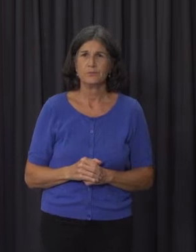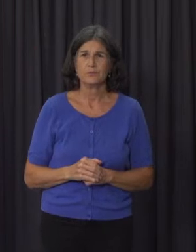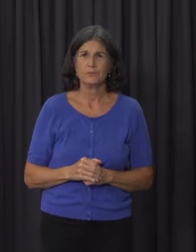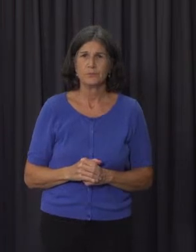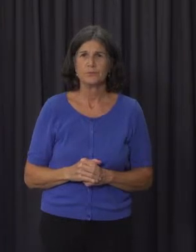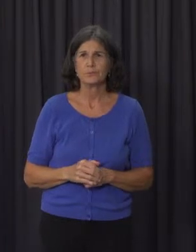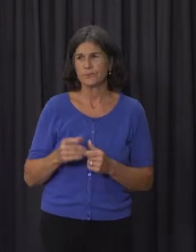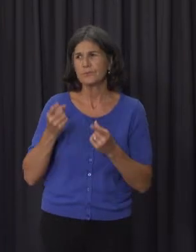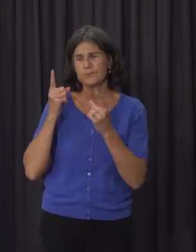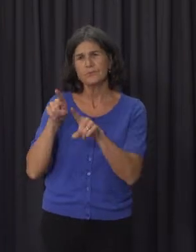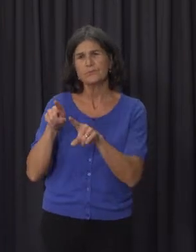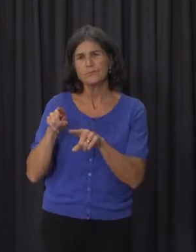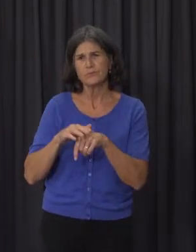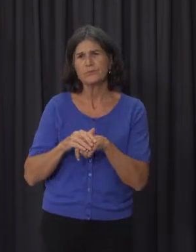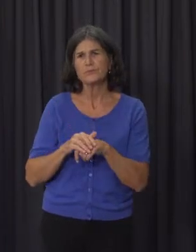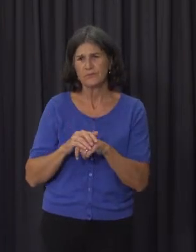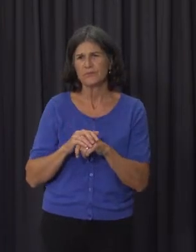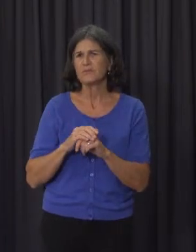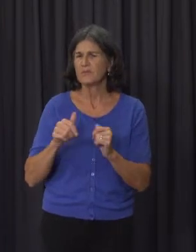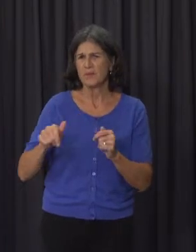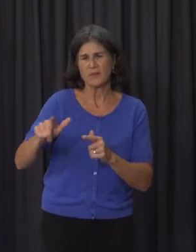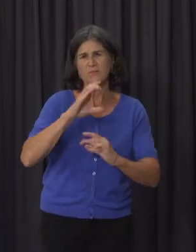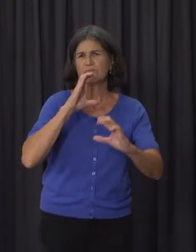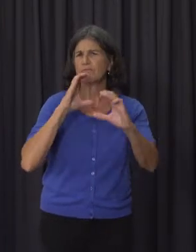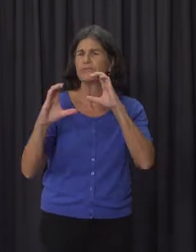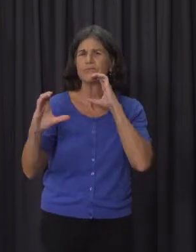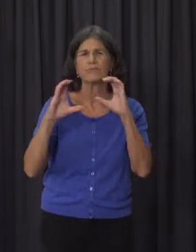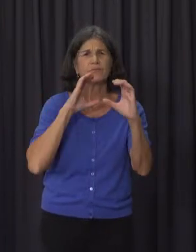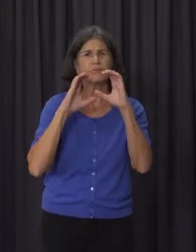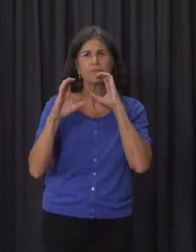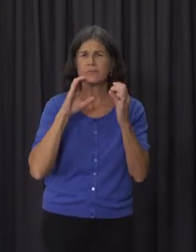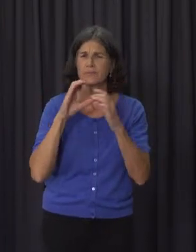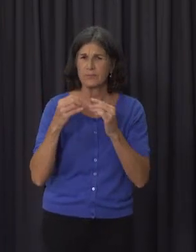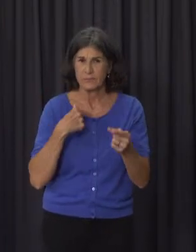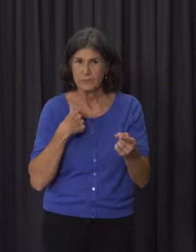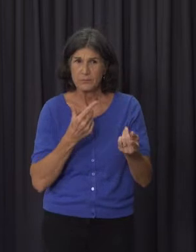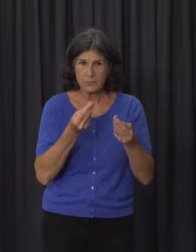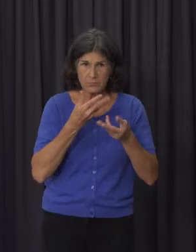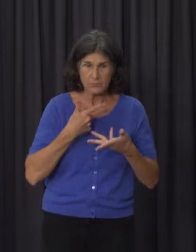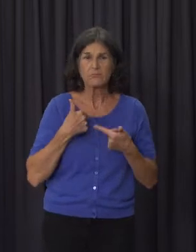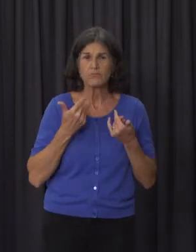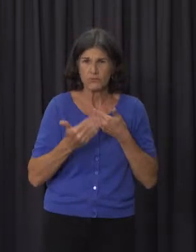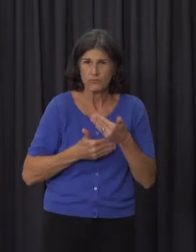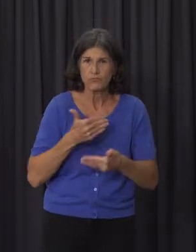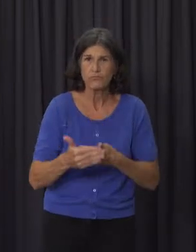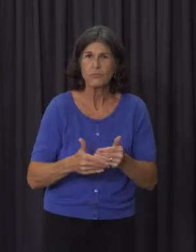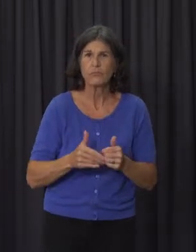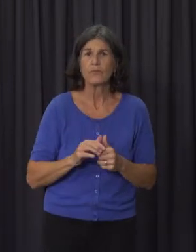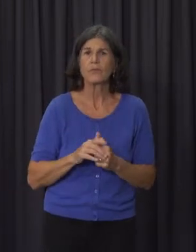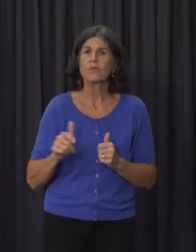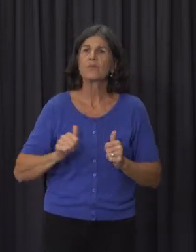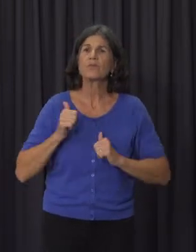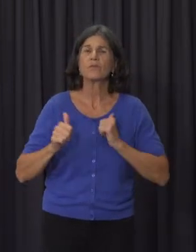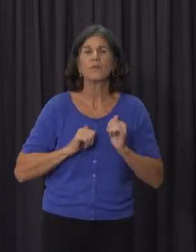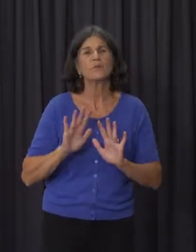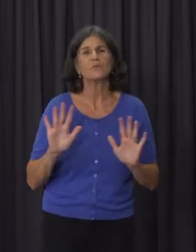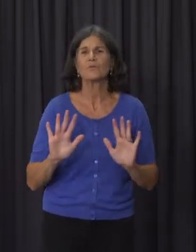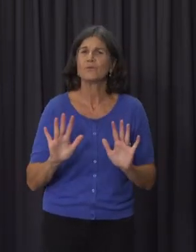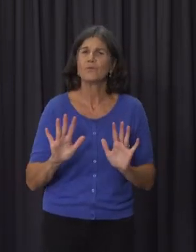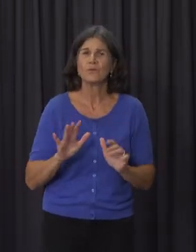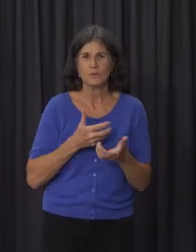command teams. We have to entrust the incident commander. They are making decisions that are in the best interest in dealing with this critical incident.